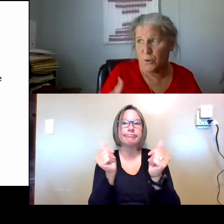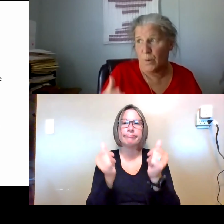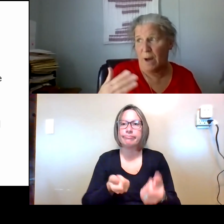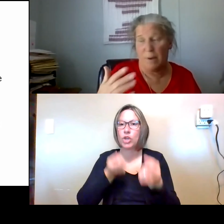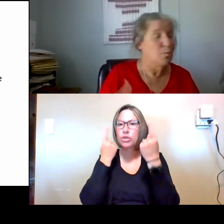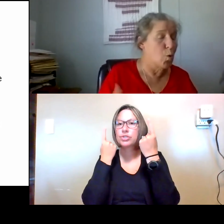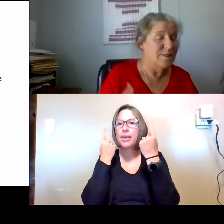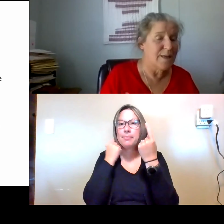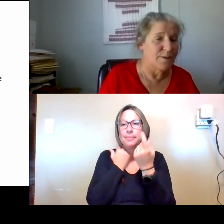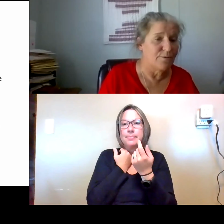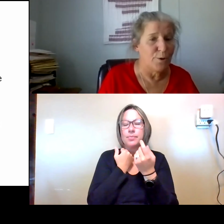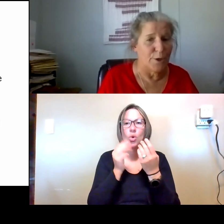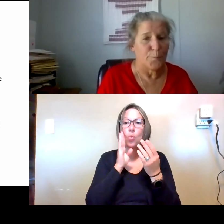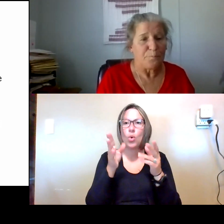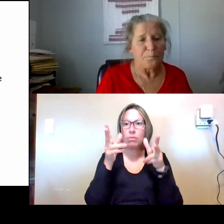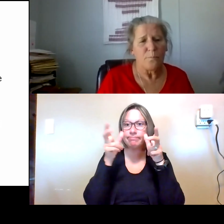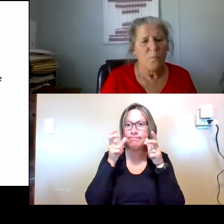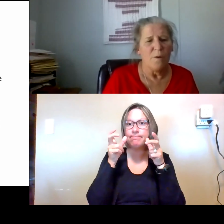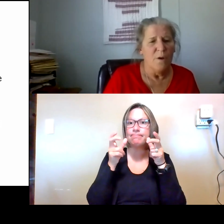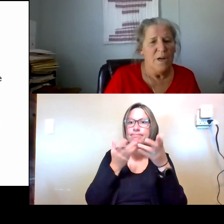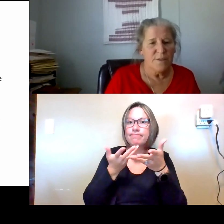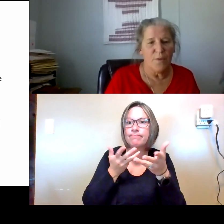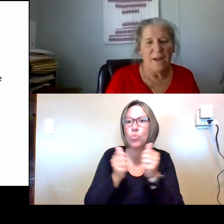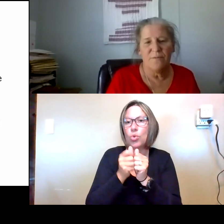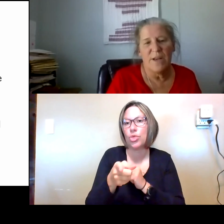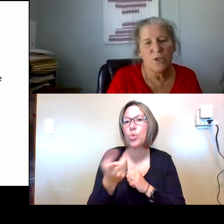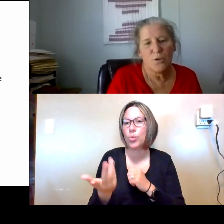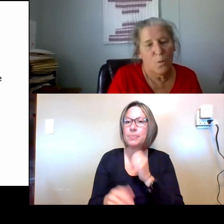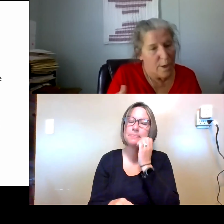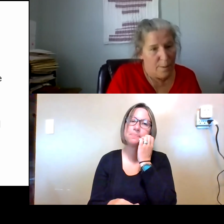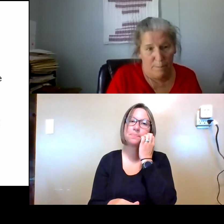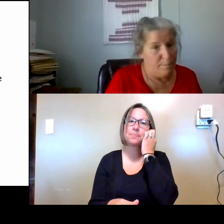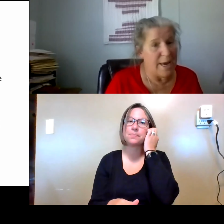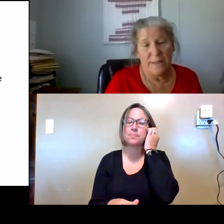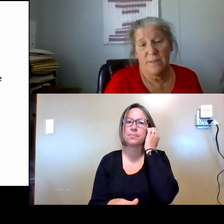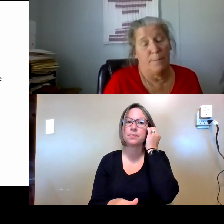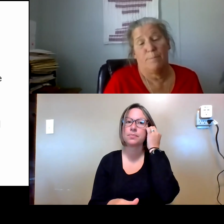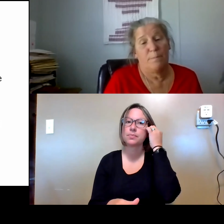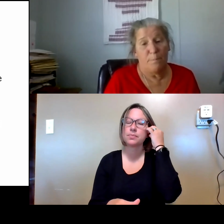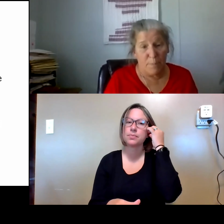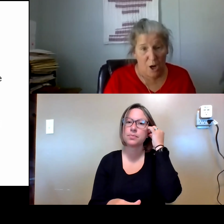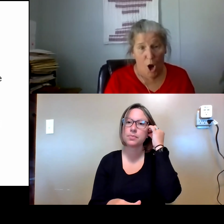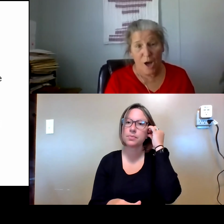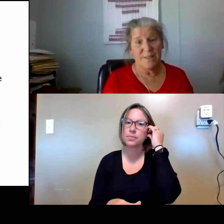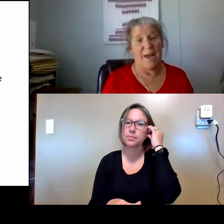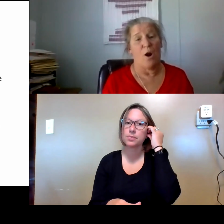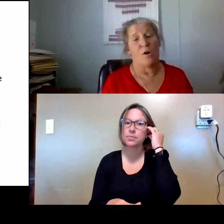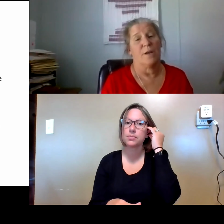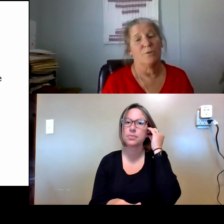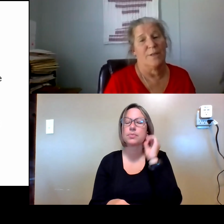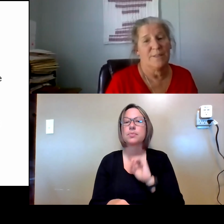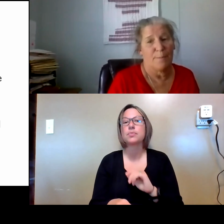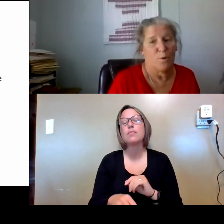going to be more receptive to you. So that conventional means that because they